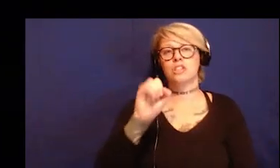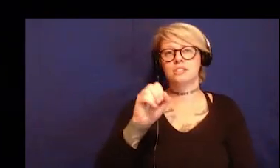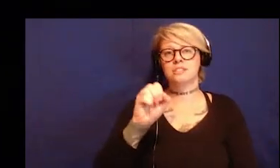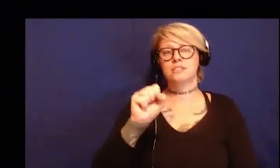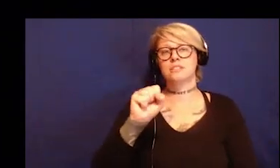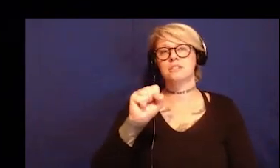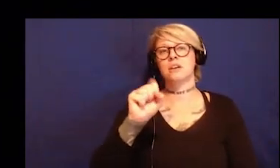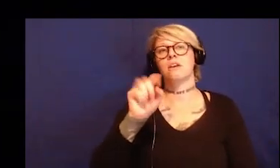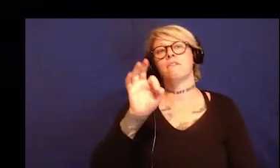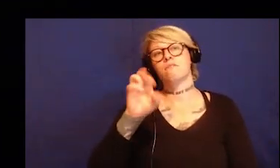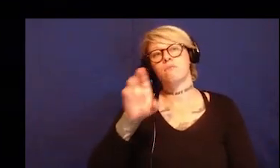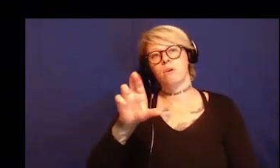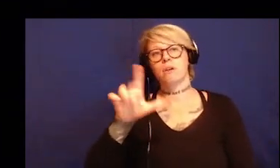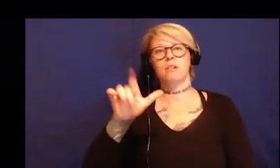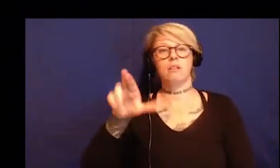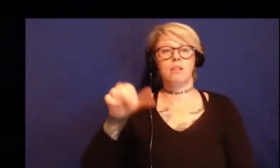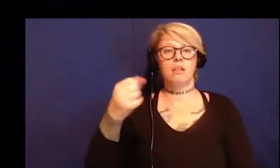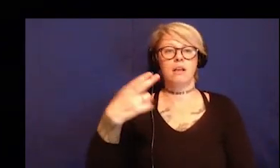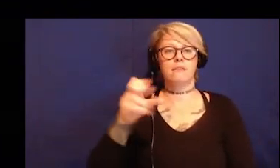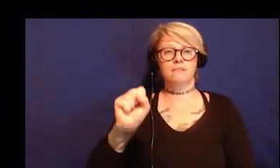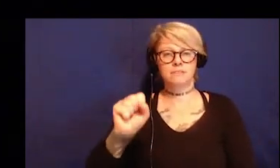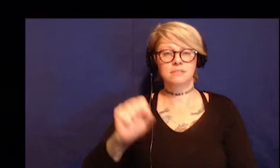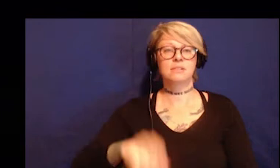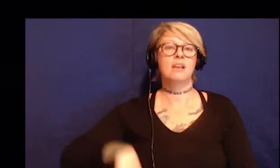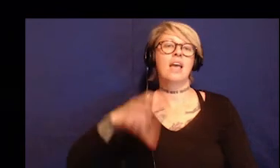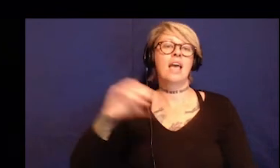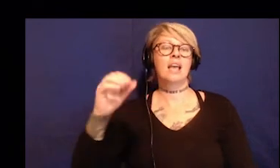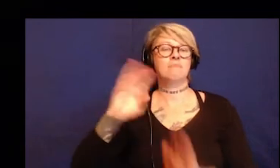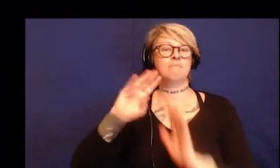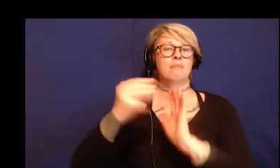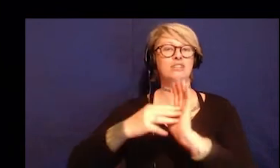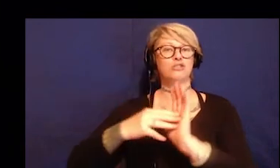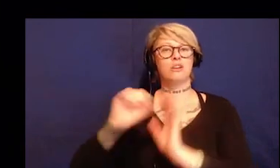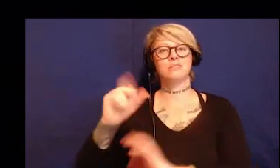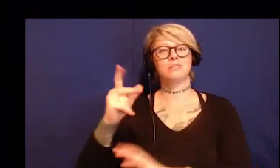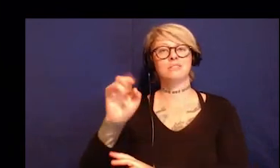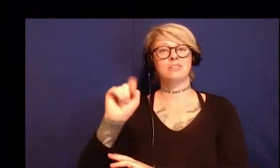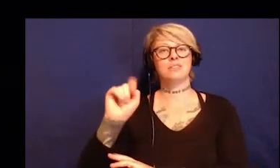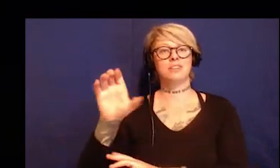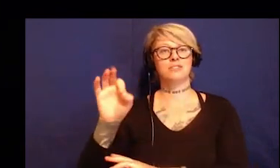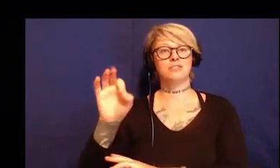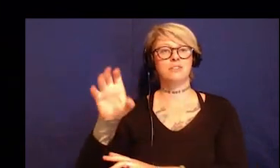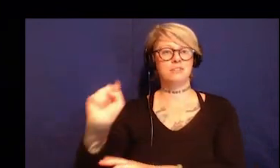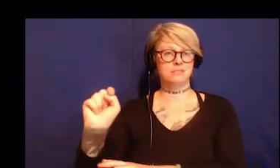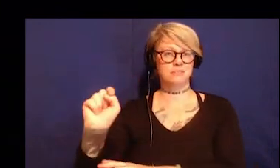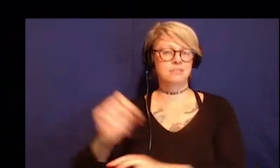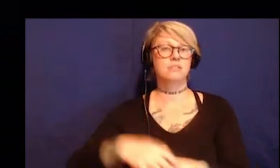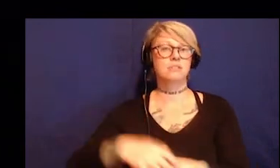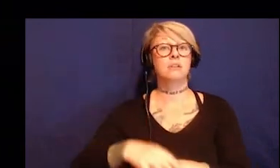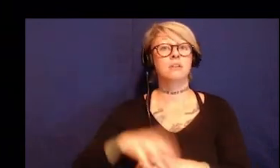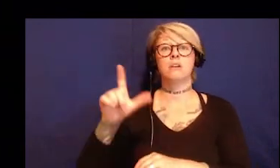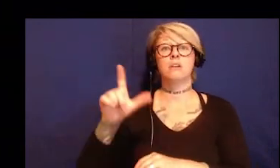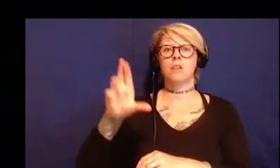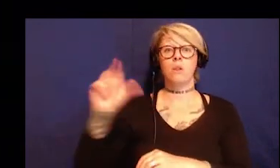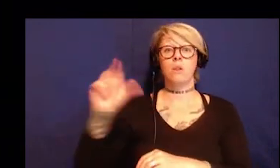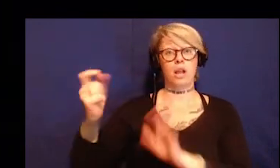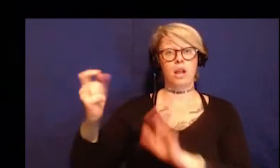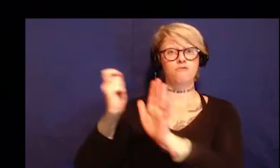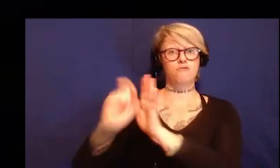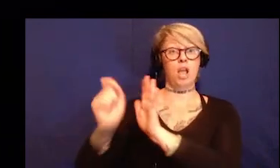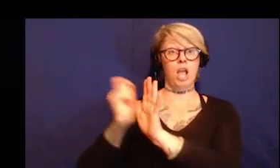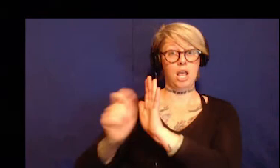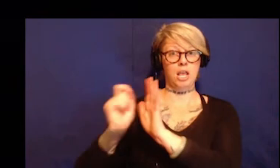Laughs, VIIF, and Montreal Sketch Fest, to name a few. Laura's writing, even though she's done a lot of